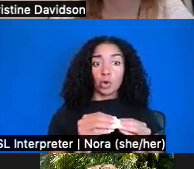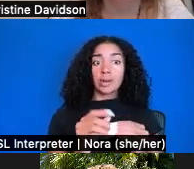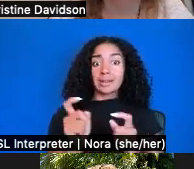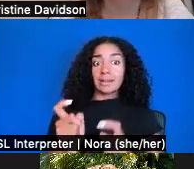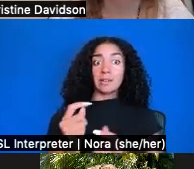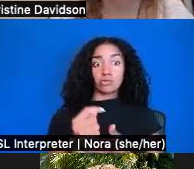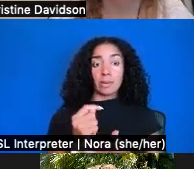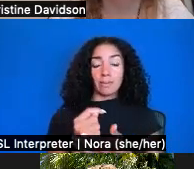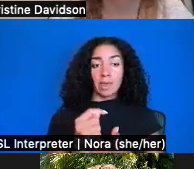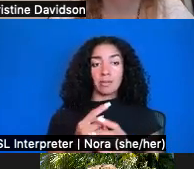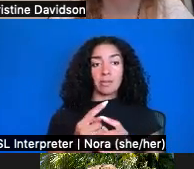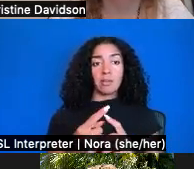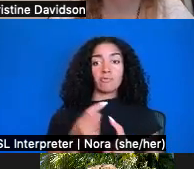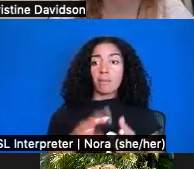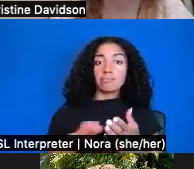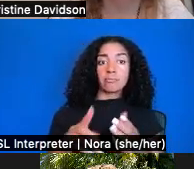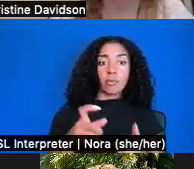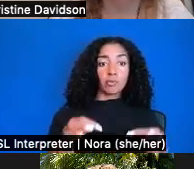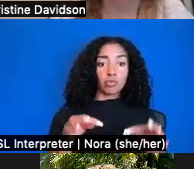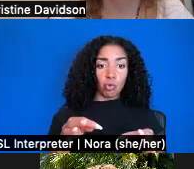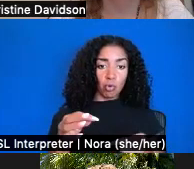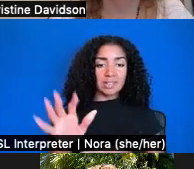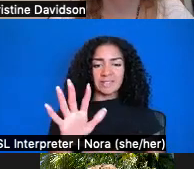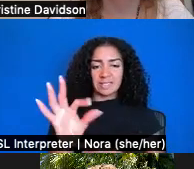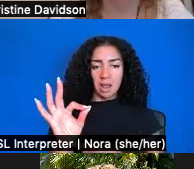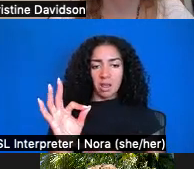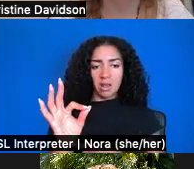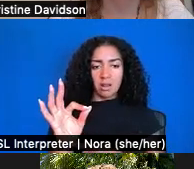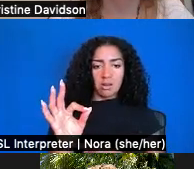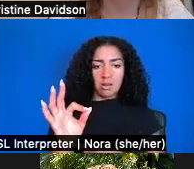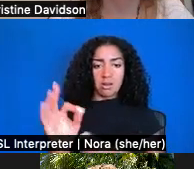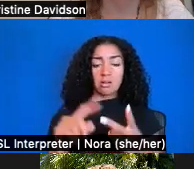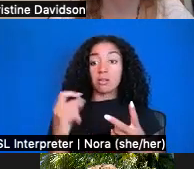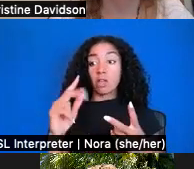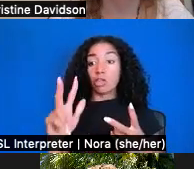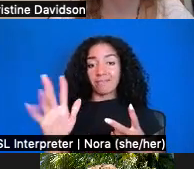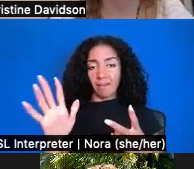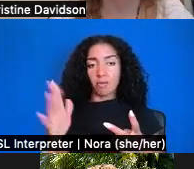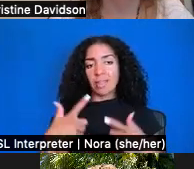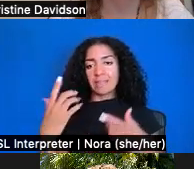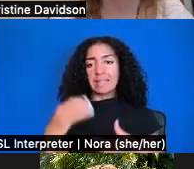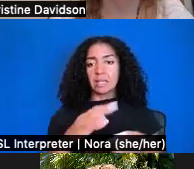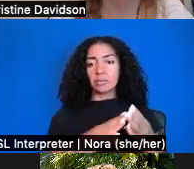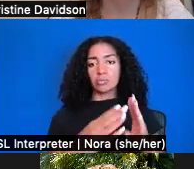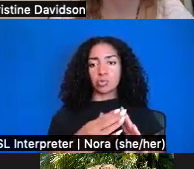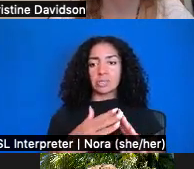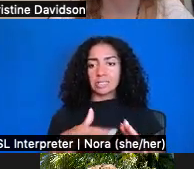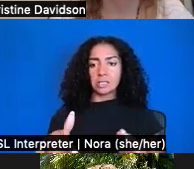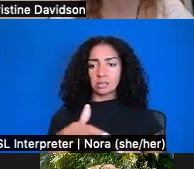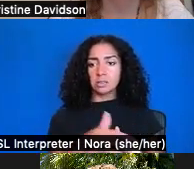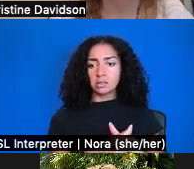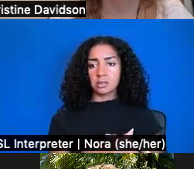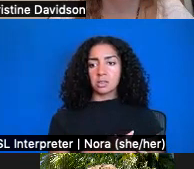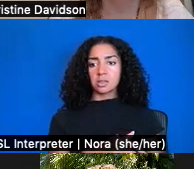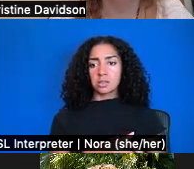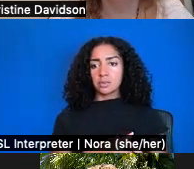59 and 35 are living in communities. And that link